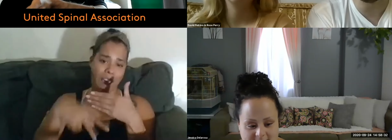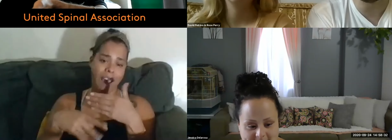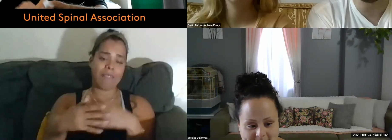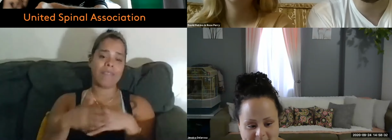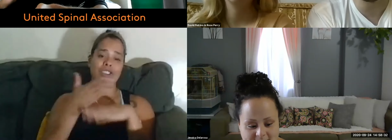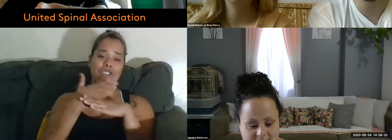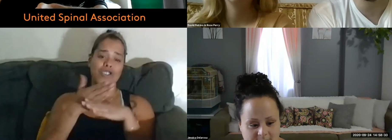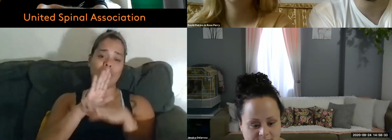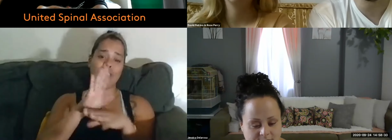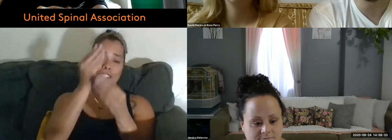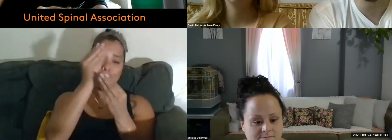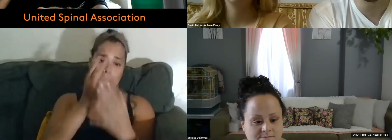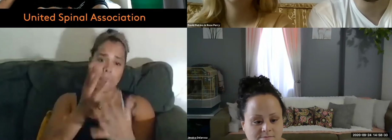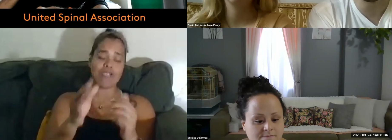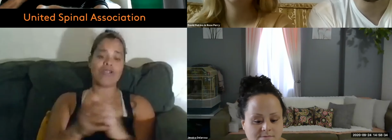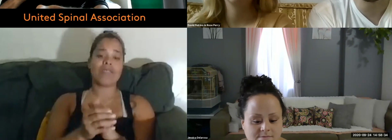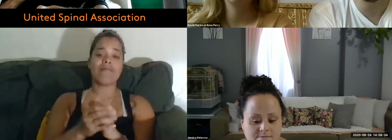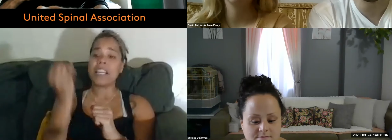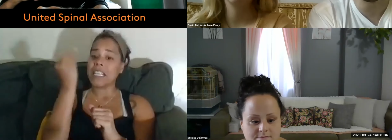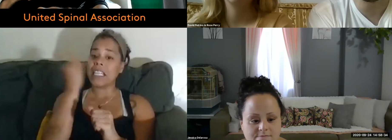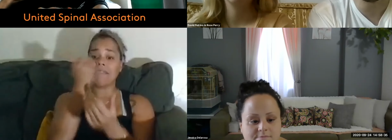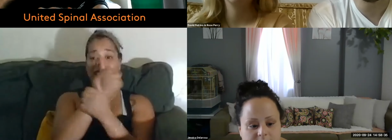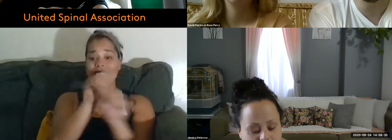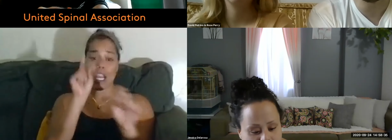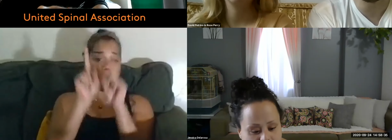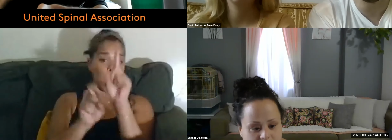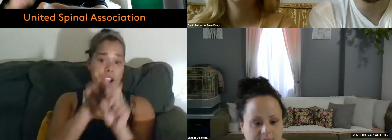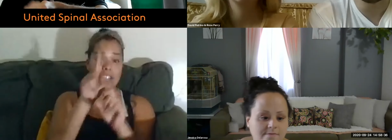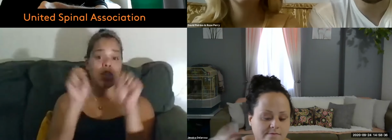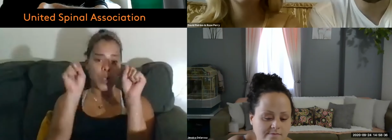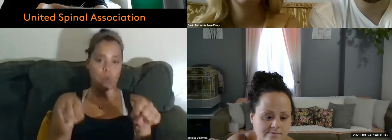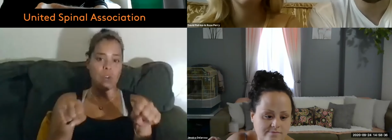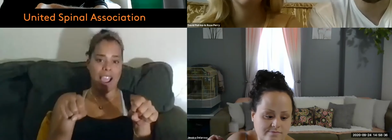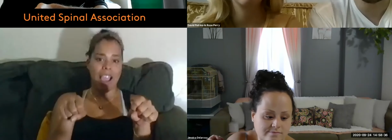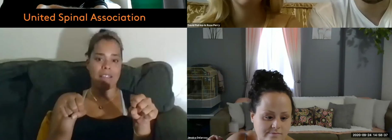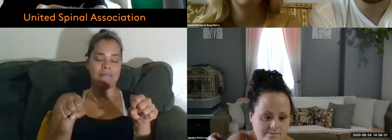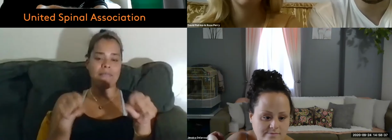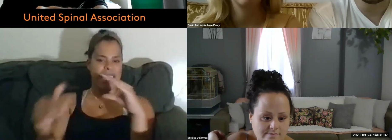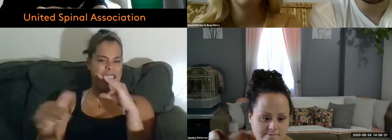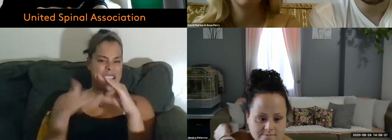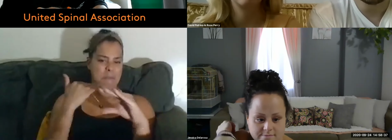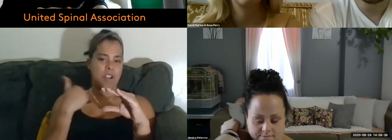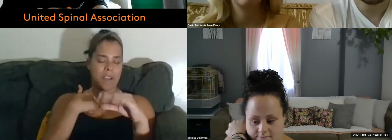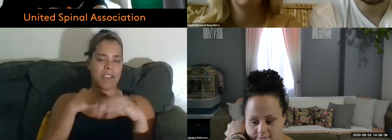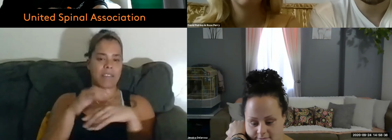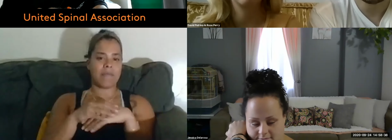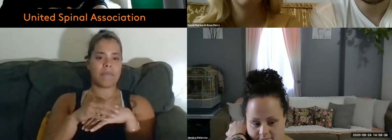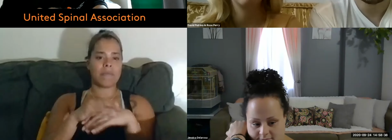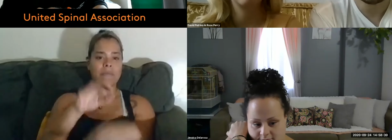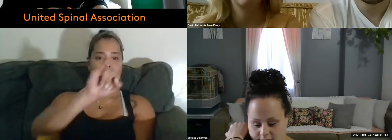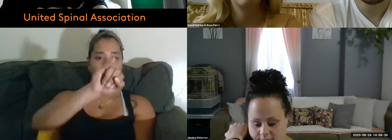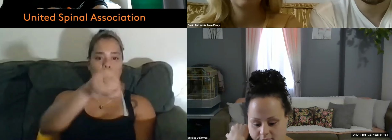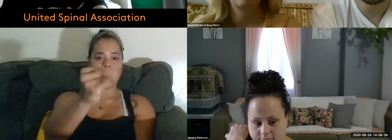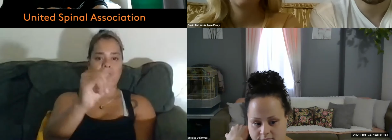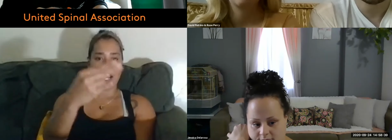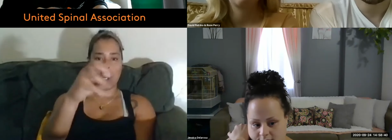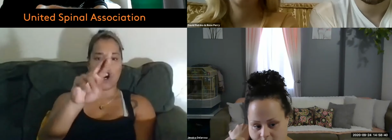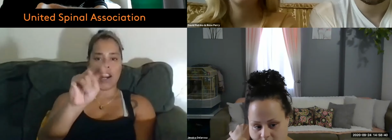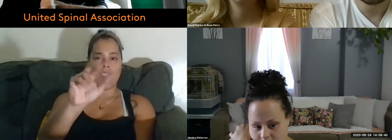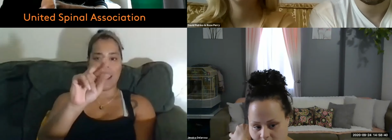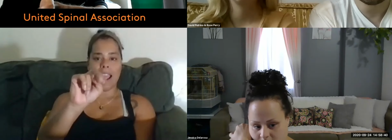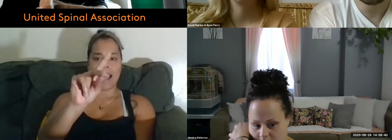information. If anyone has any questions for these guys, you can always shoot me an email. My email is